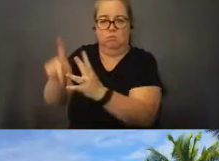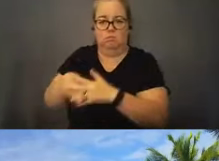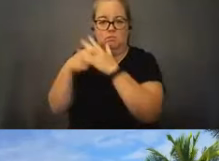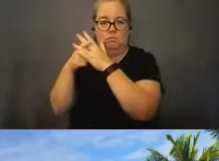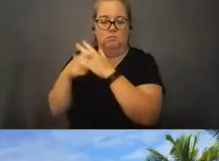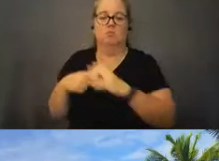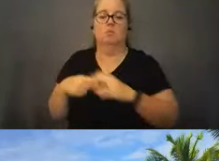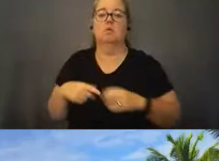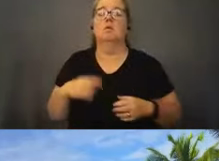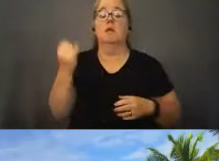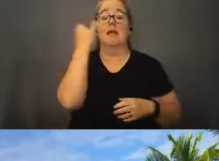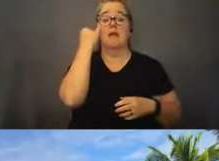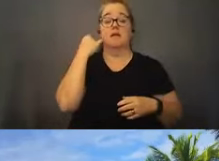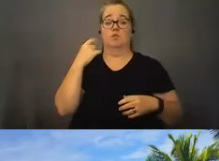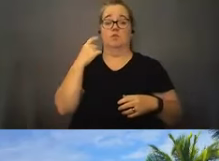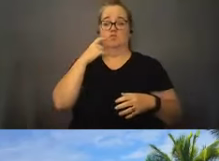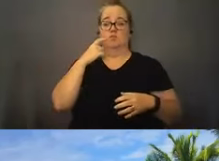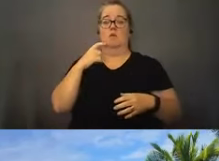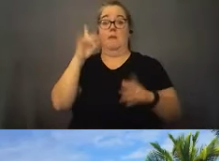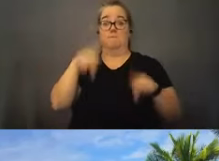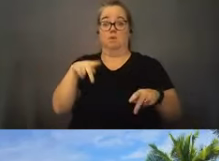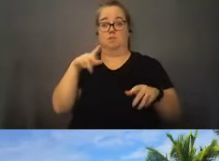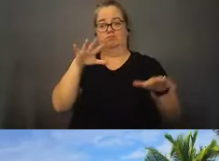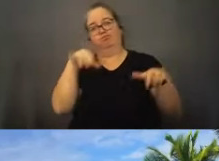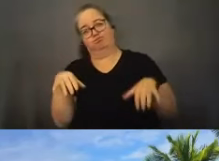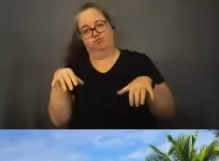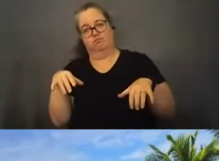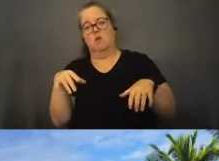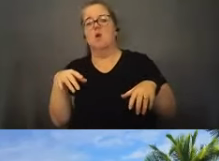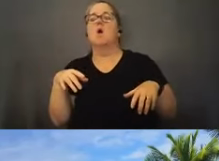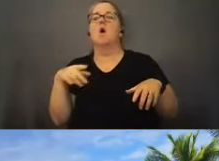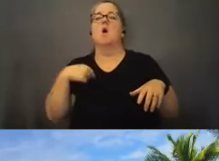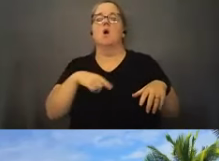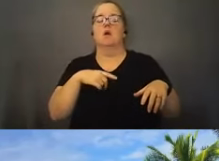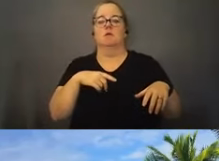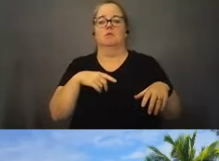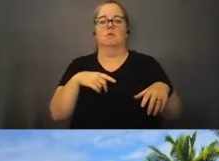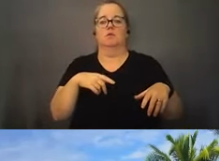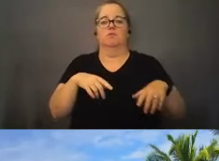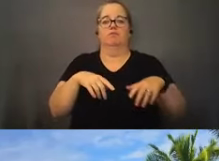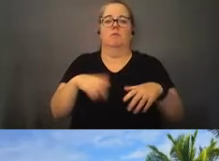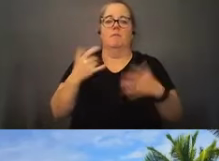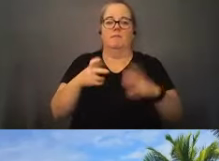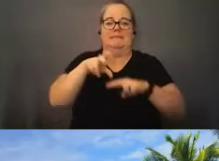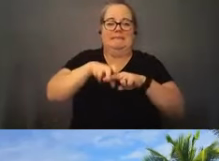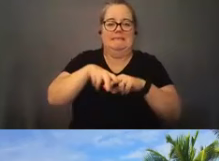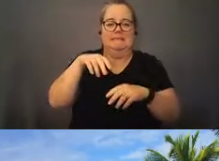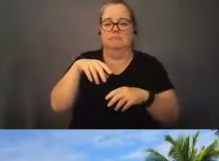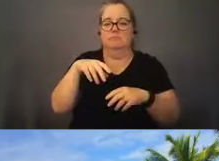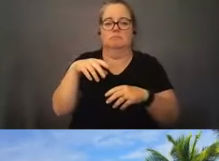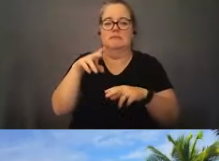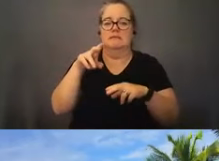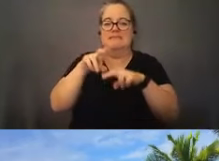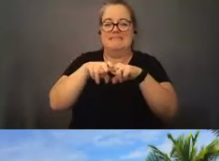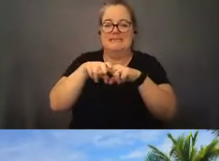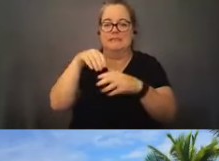Okay, and if they do collapse, we have our arms around them, they could be sitting in a chair in a restaurant. You can just put their arms around